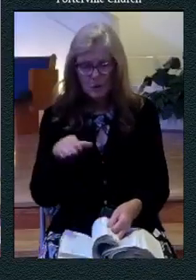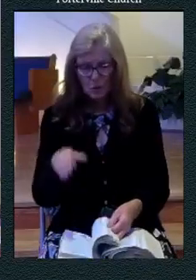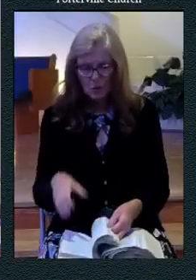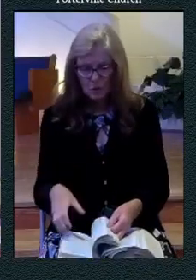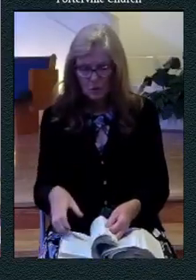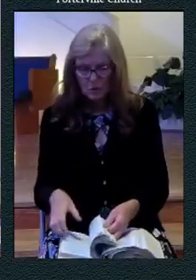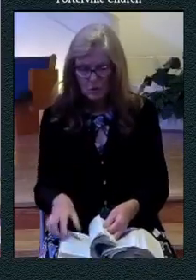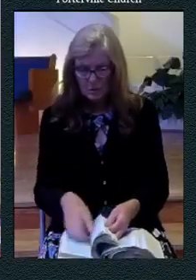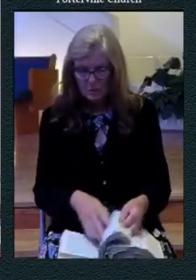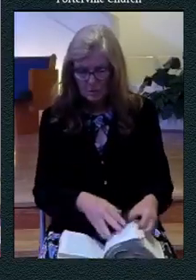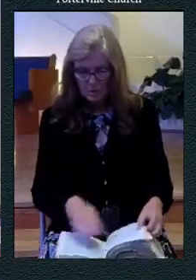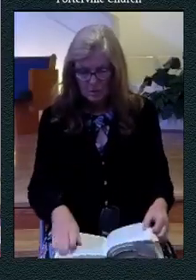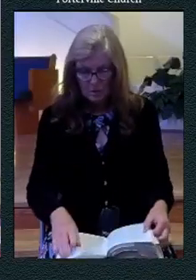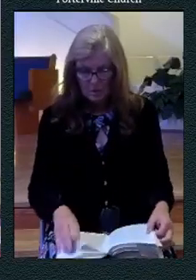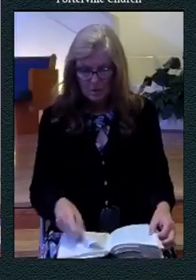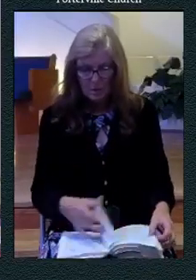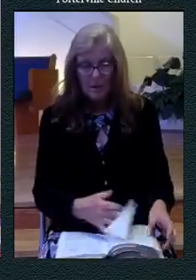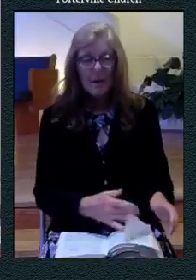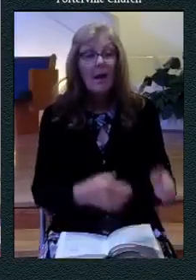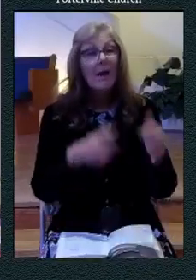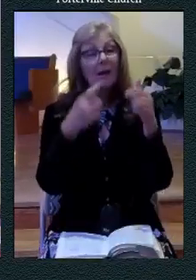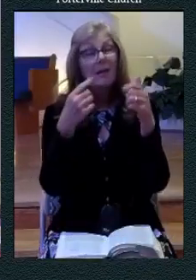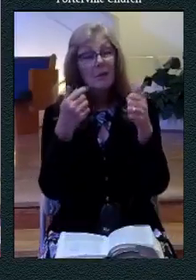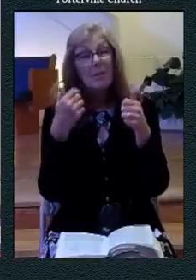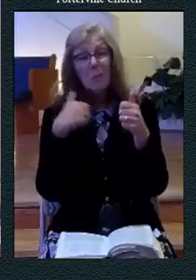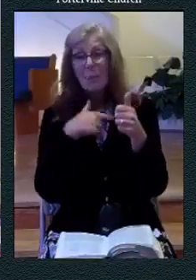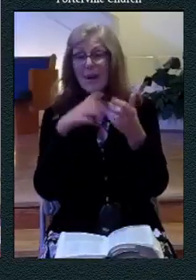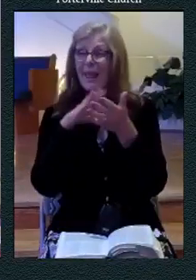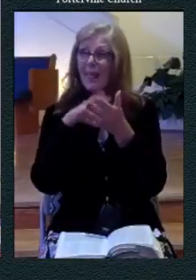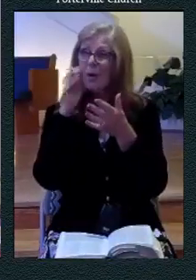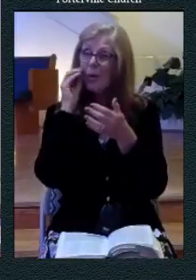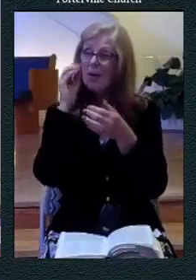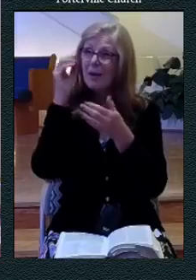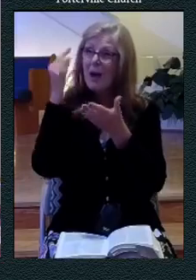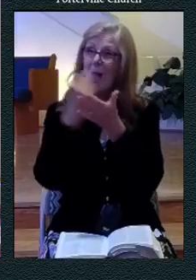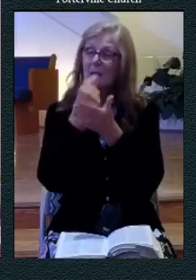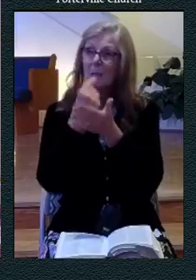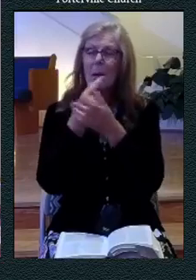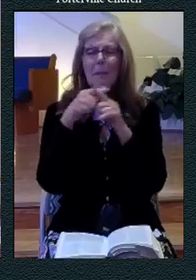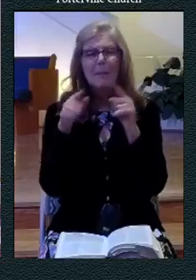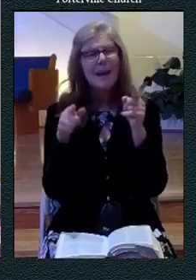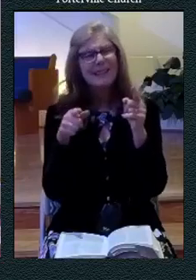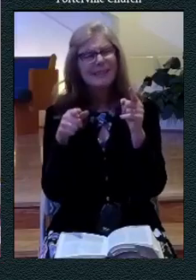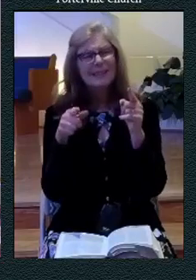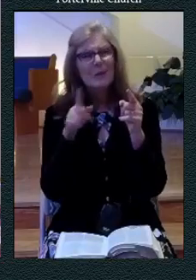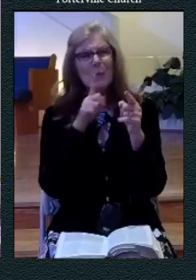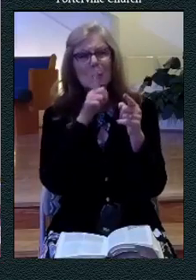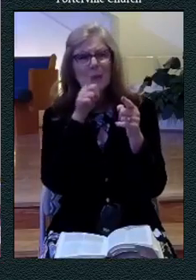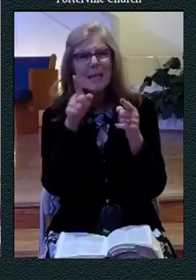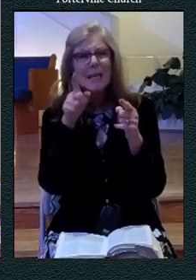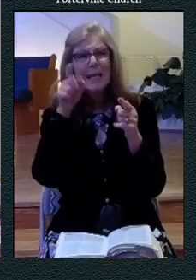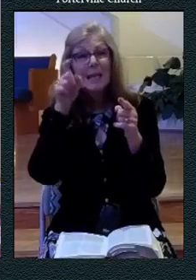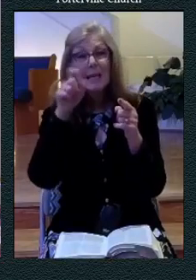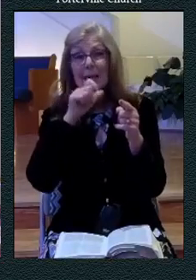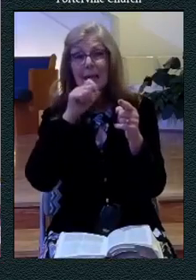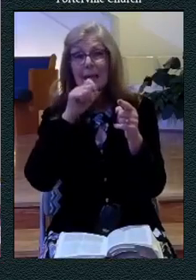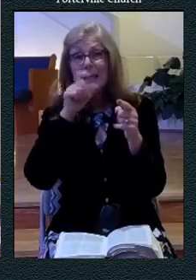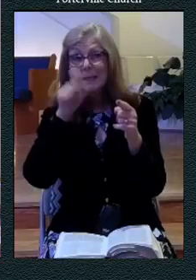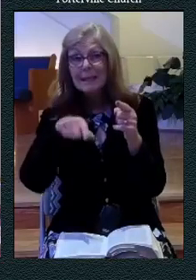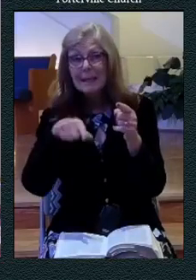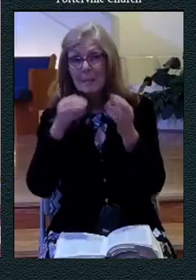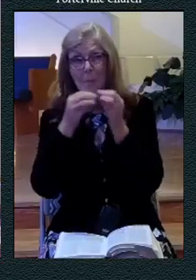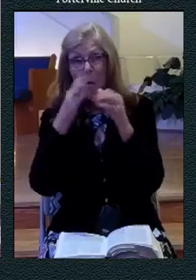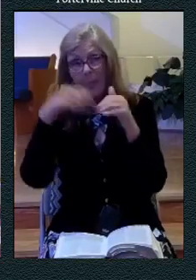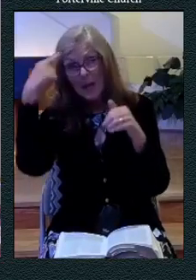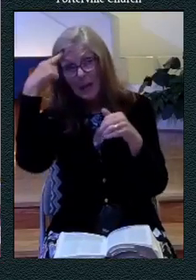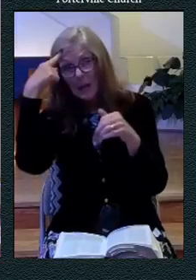gospel with our heads, but it hasn't made its way down into our hearts. I